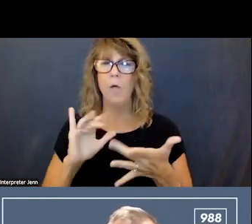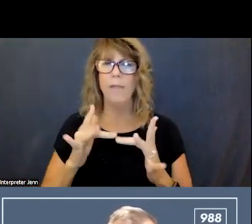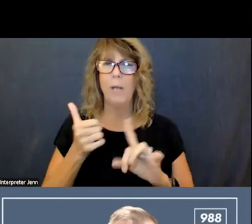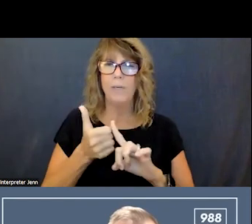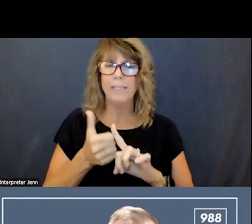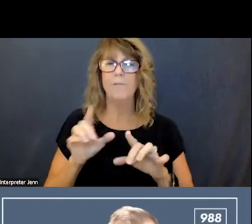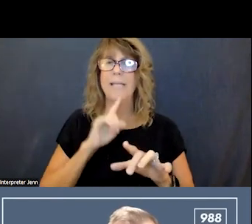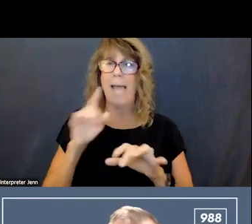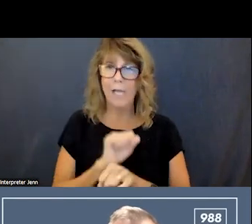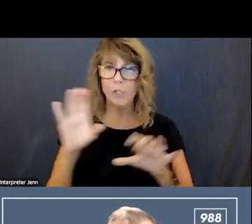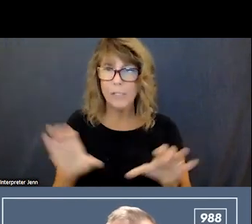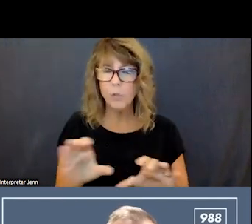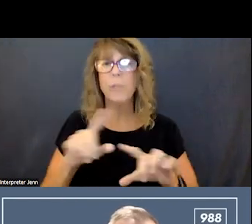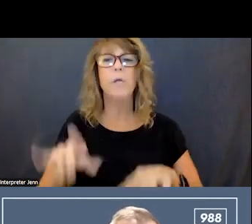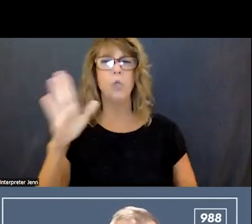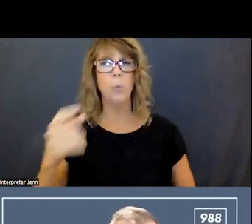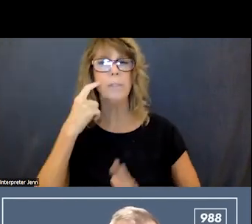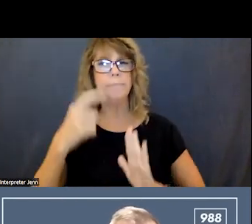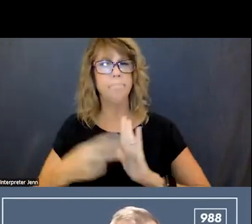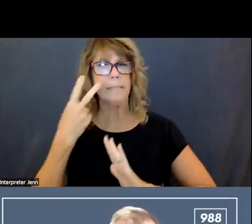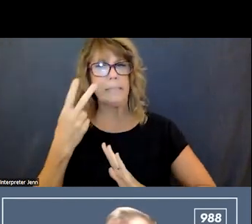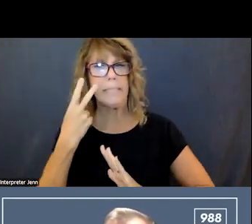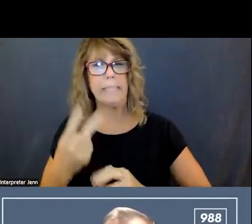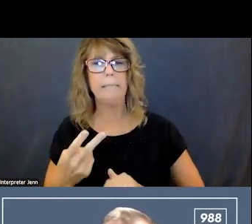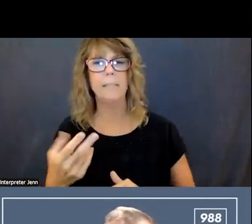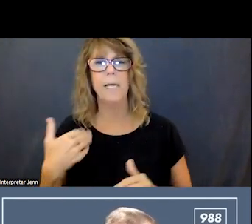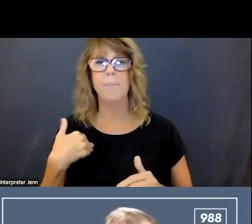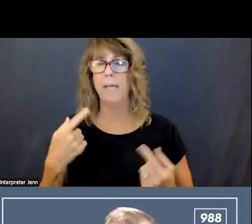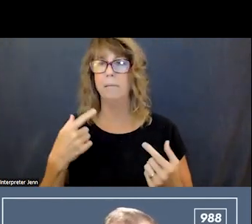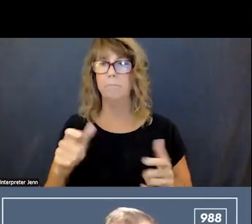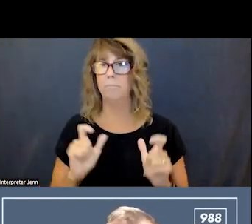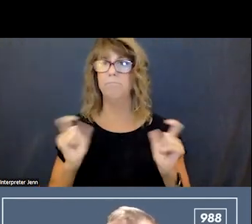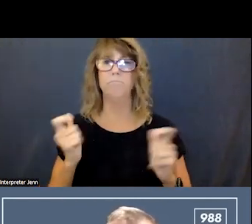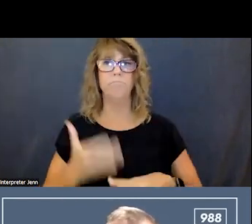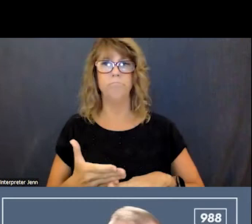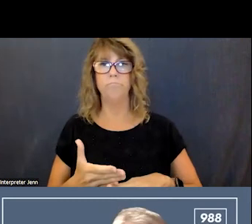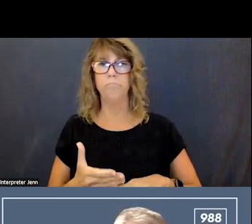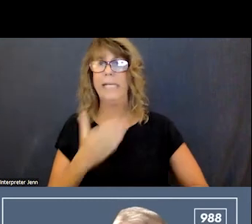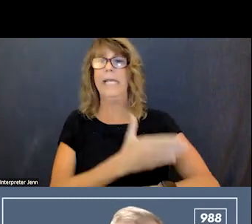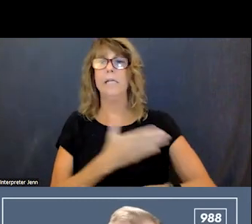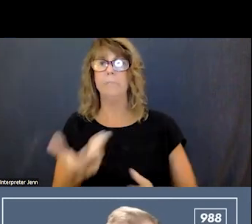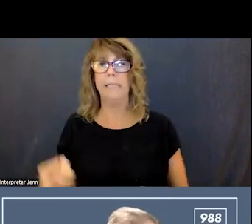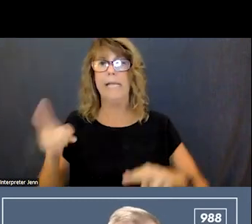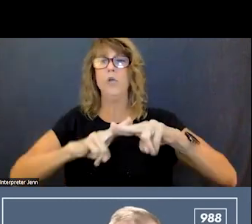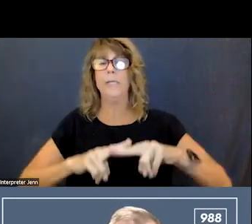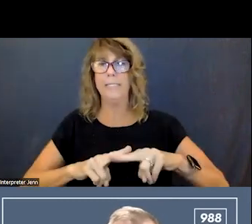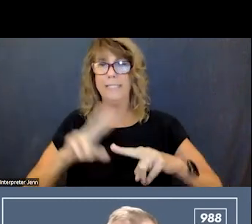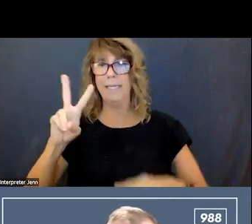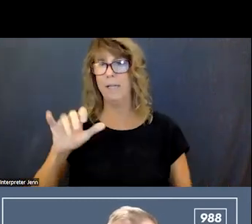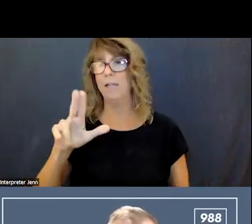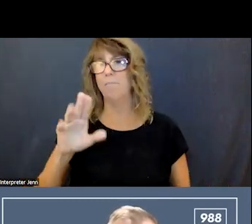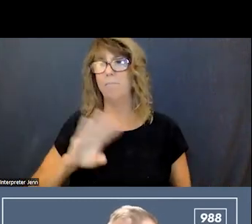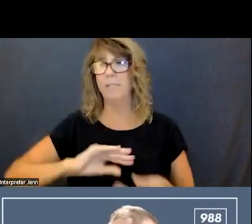but you will certainly see that there have been significant increases in volume for the Lifeline, and